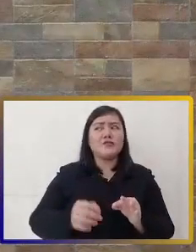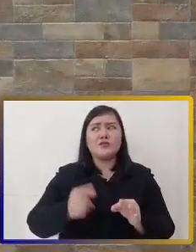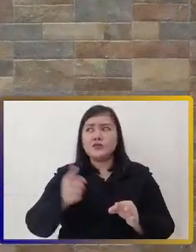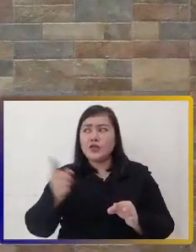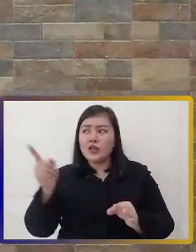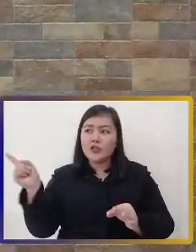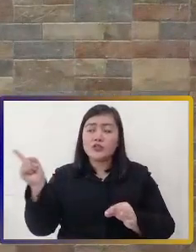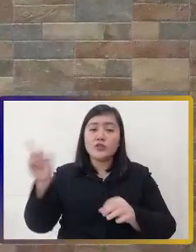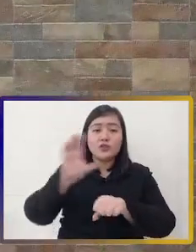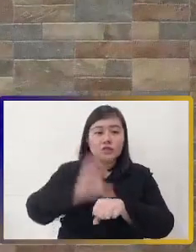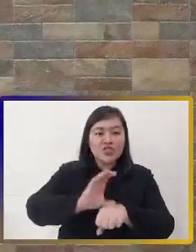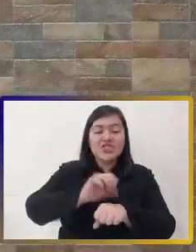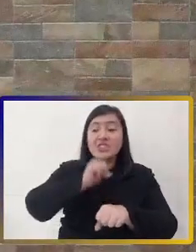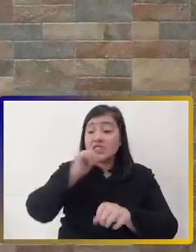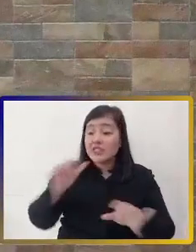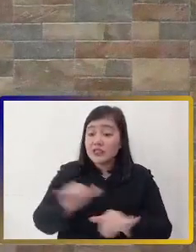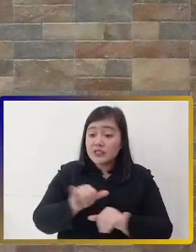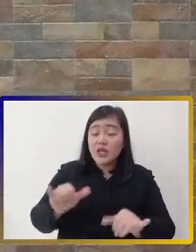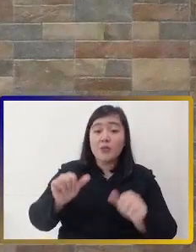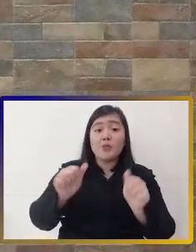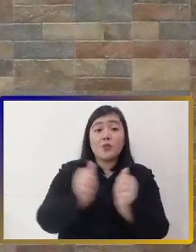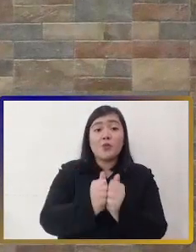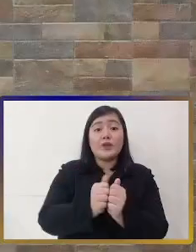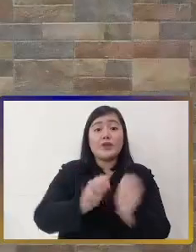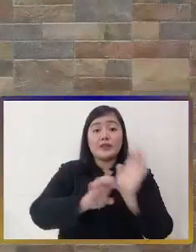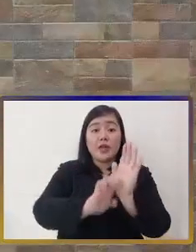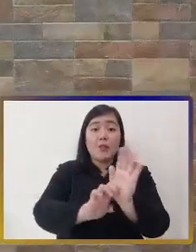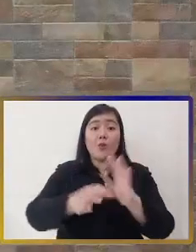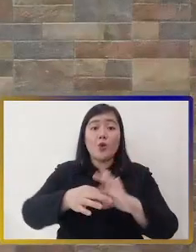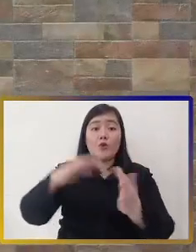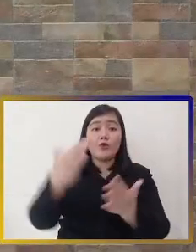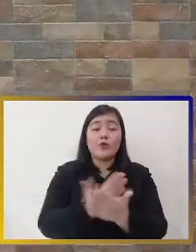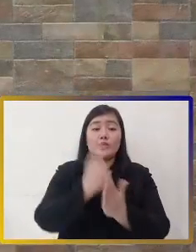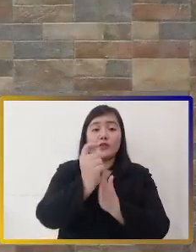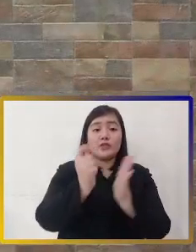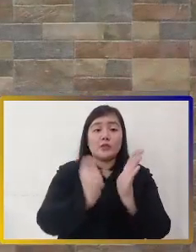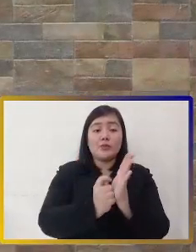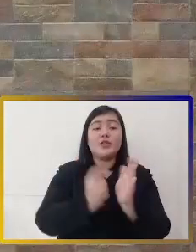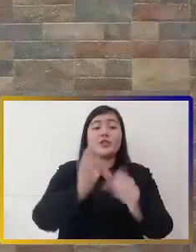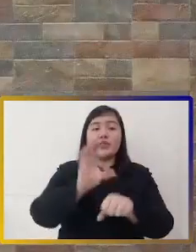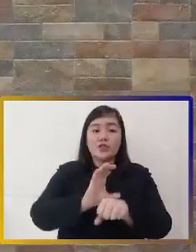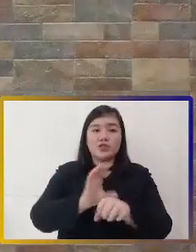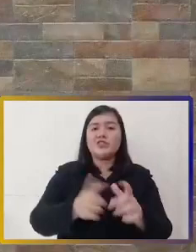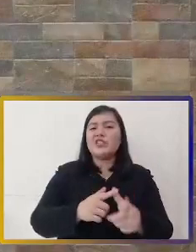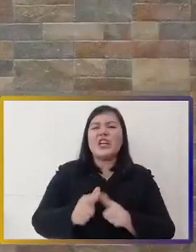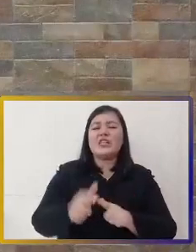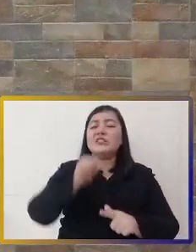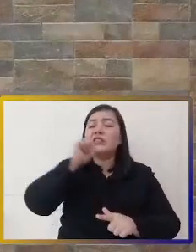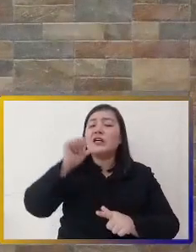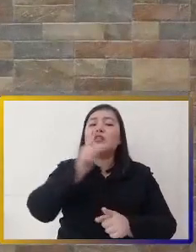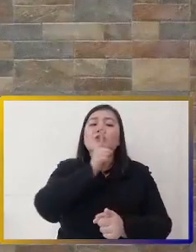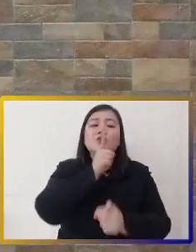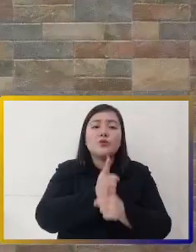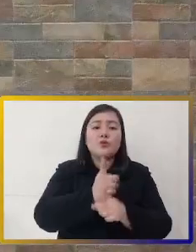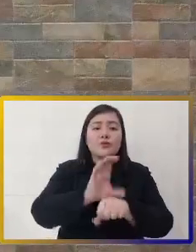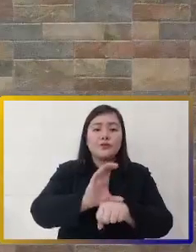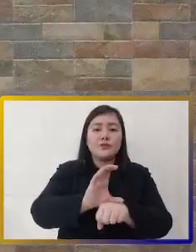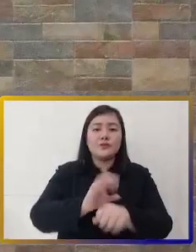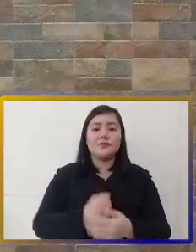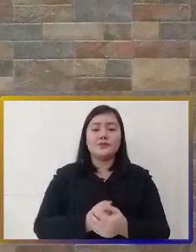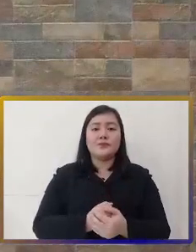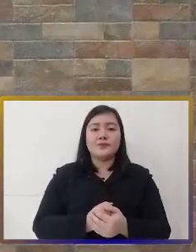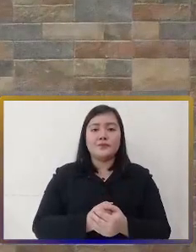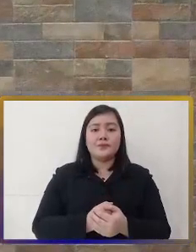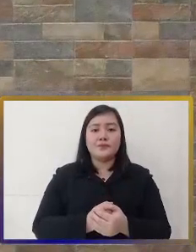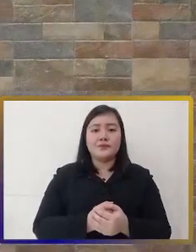Jesucristo. That's how simple it is. You see, wala pong mahirap intindihin dyan. Now, as far as searching for the true church, as far